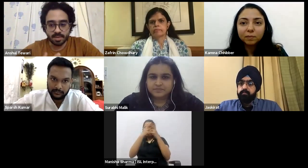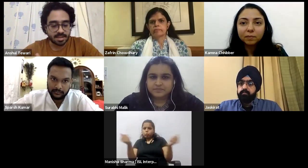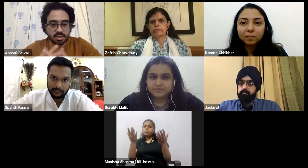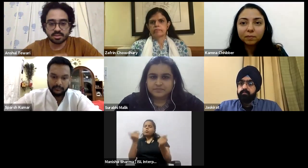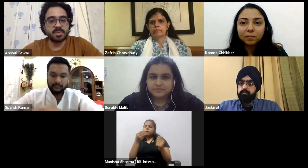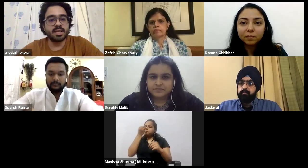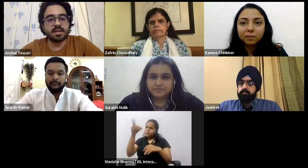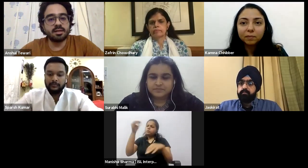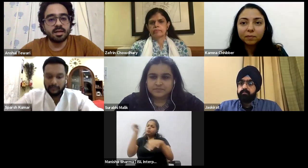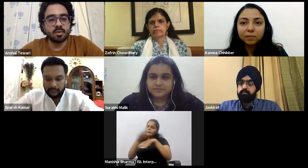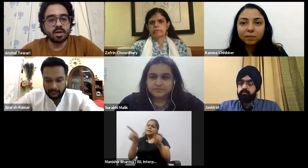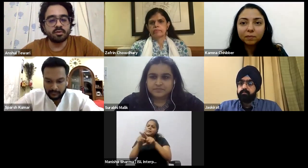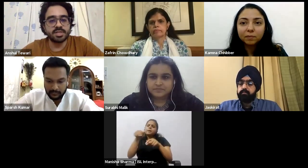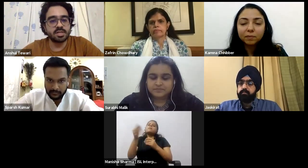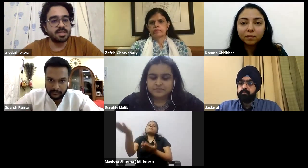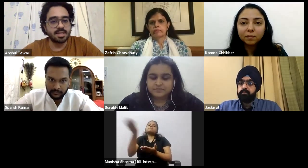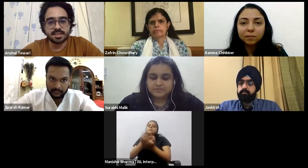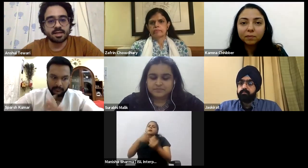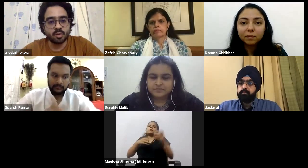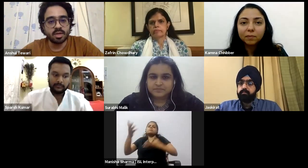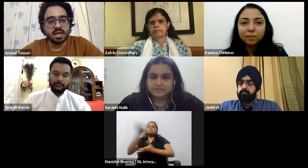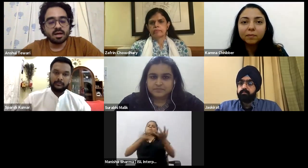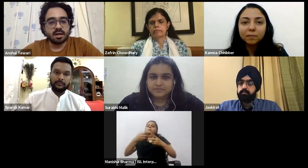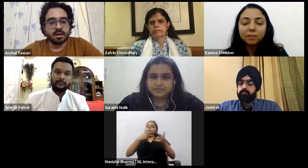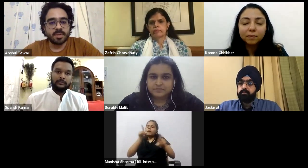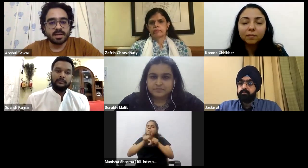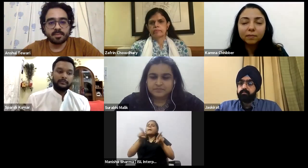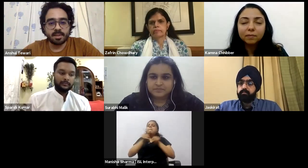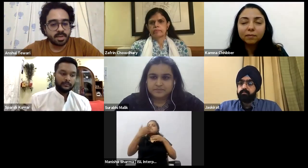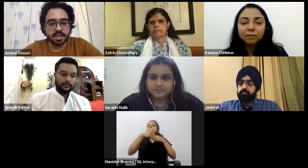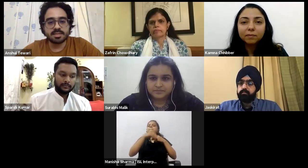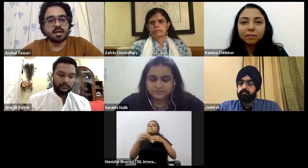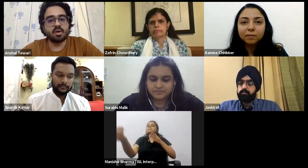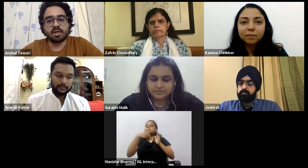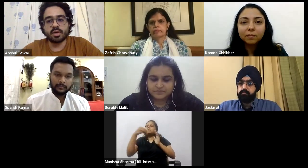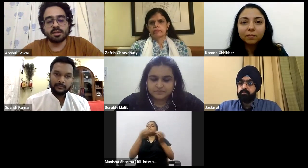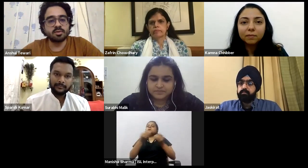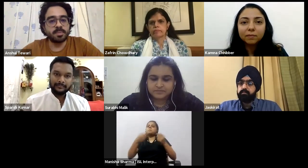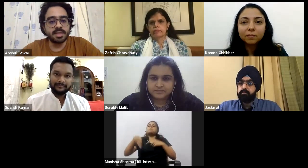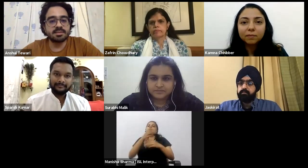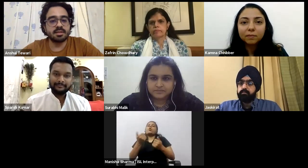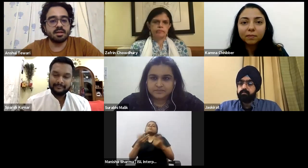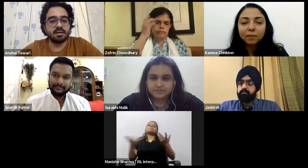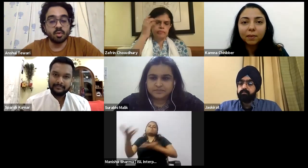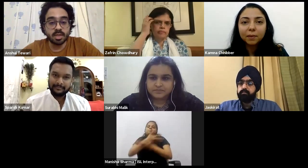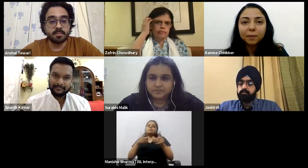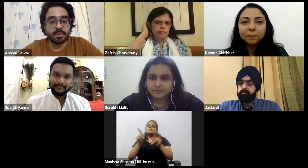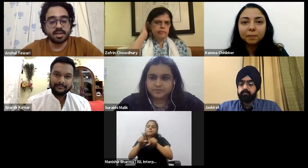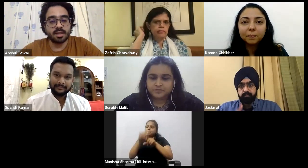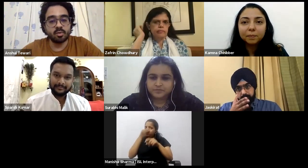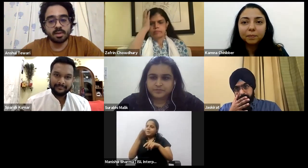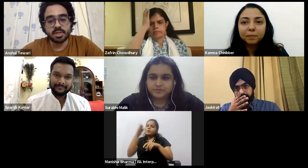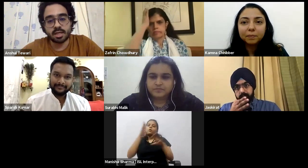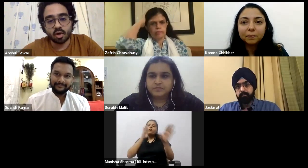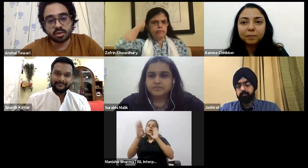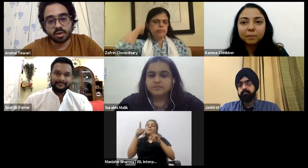We'll actually just bring it into our conversation and discuss that too. And maybe we can get started on it together. So please do keep commenting